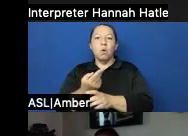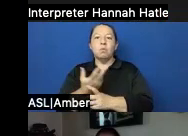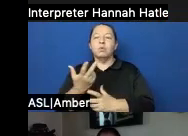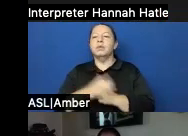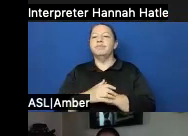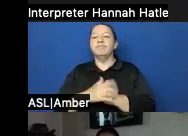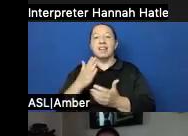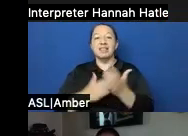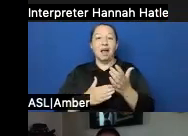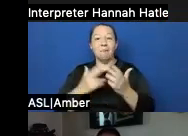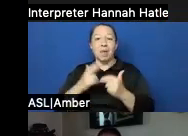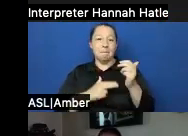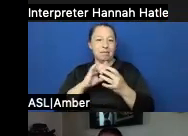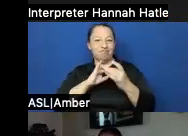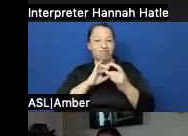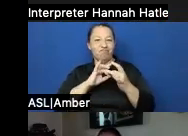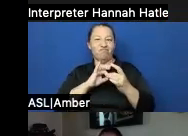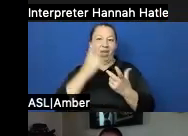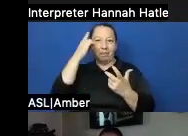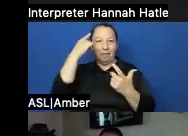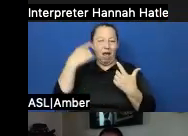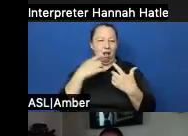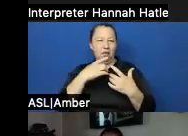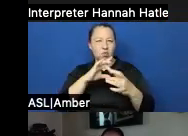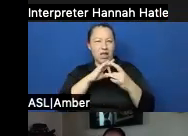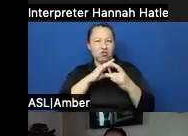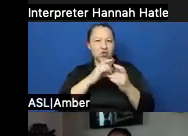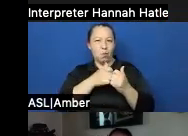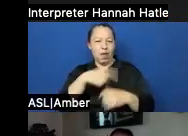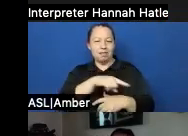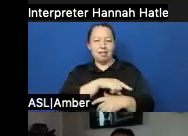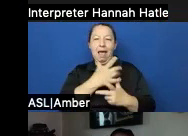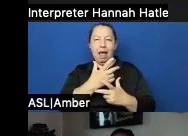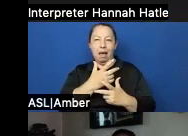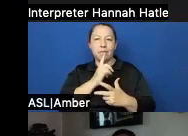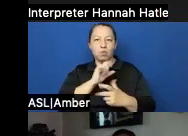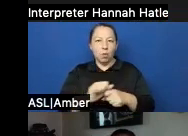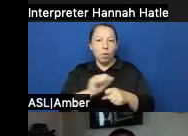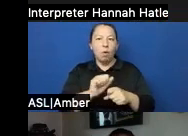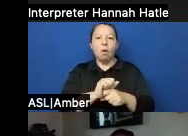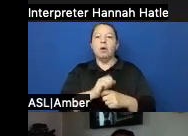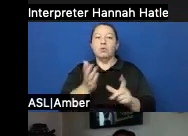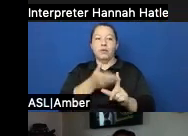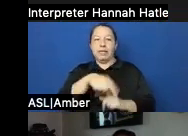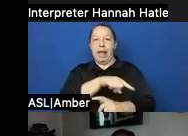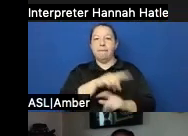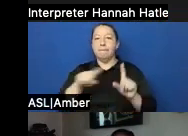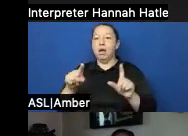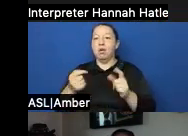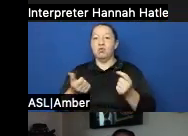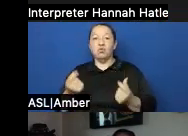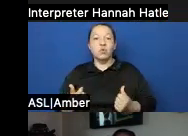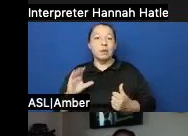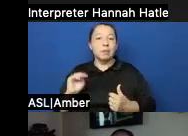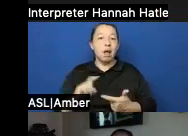psychological relationship with them to get them to do it. But the strip clubs and sex shops do not always have trafficking, nor do